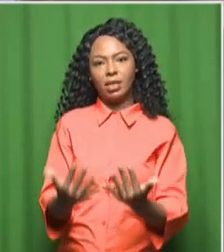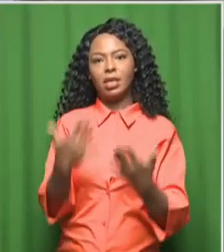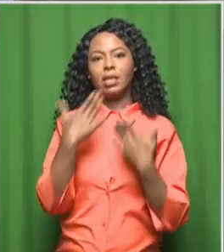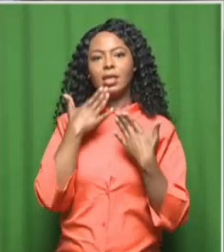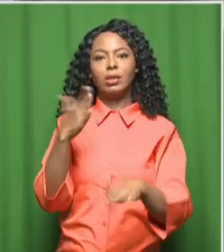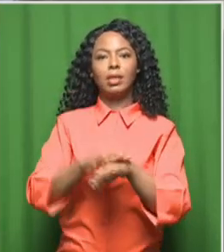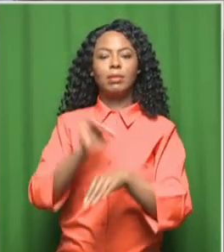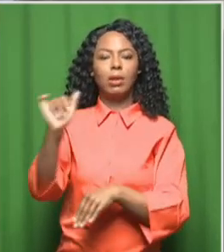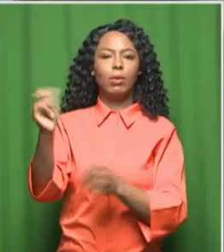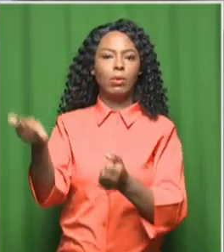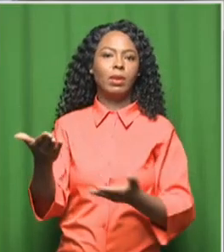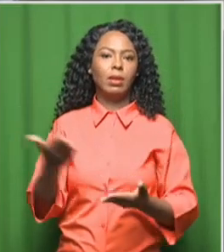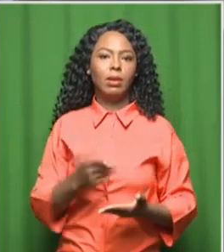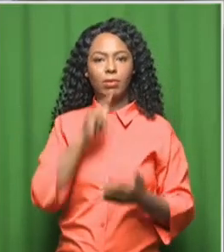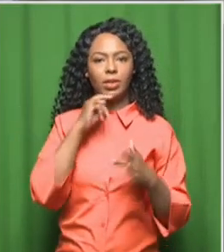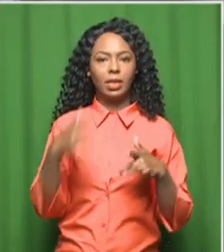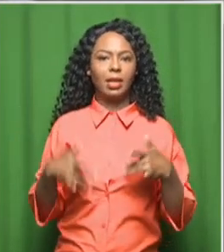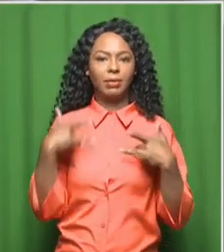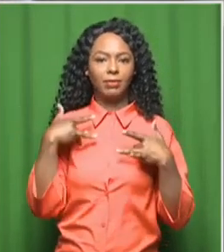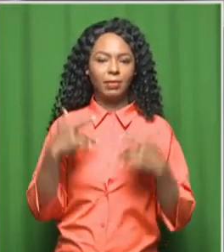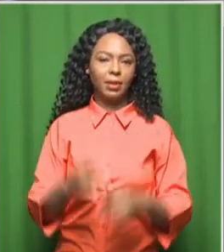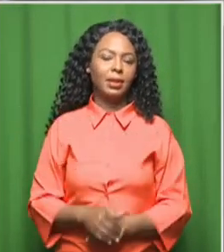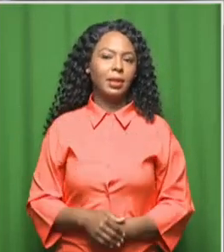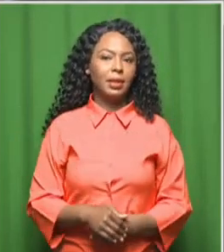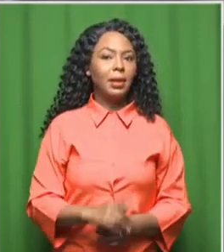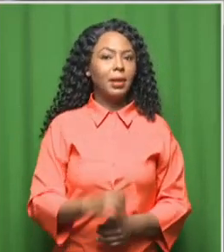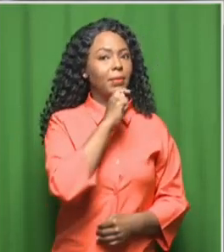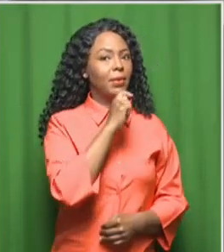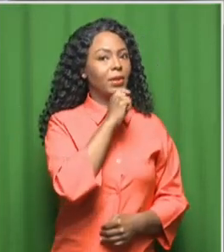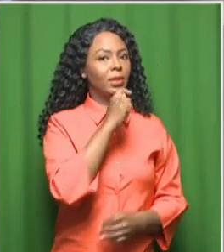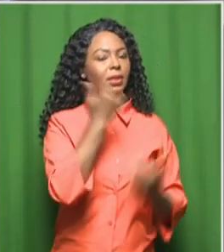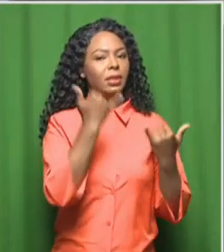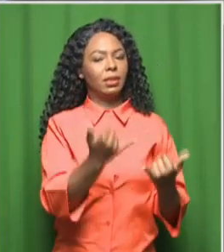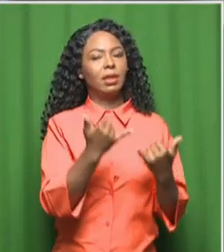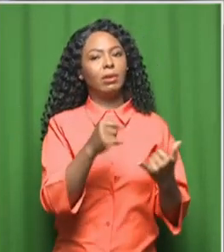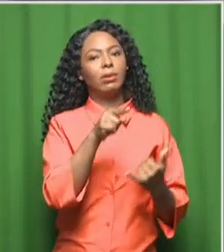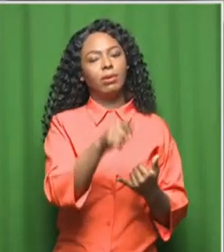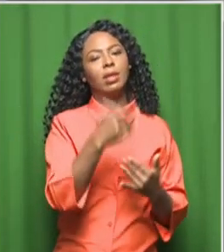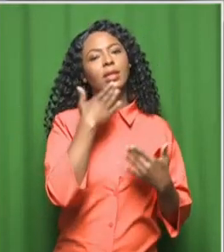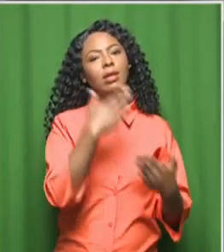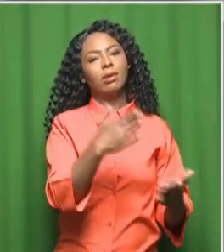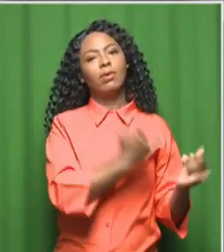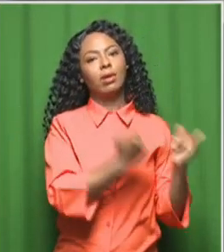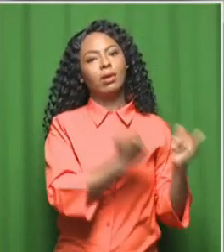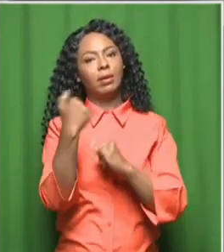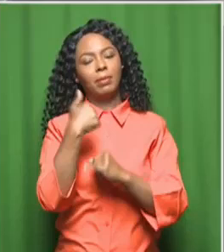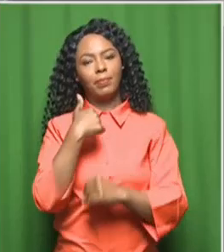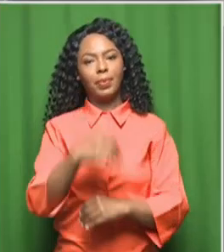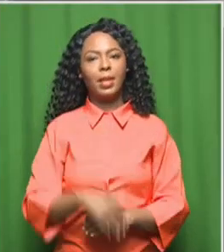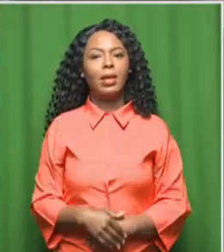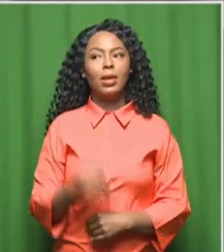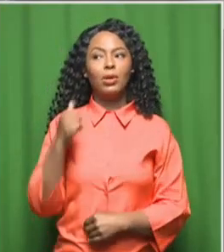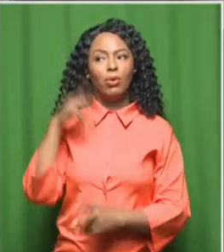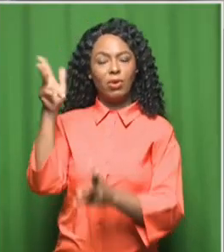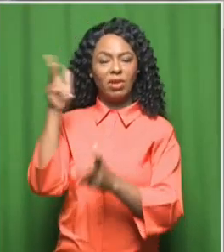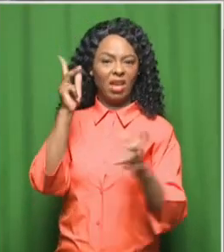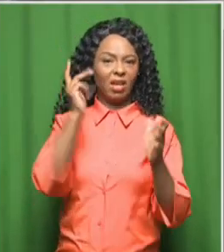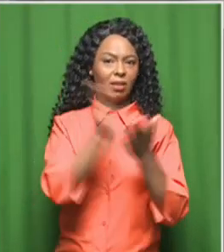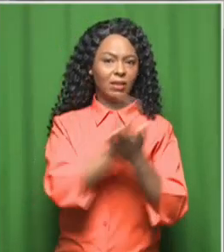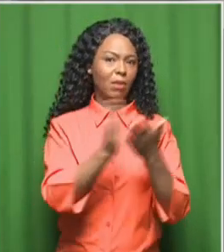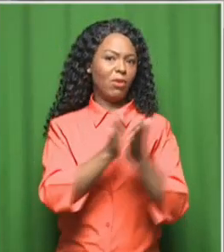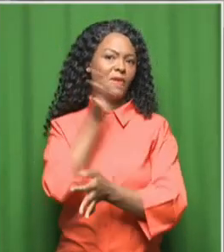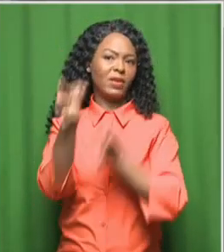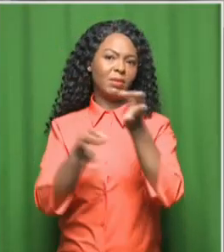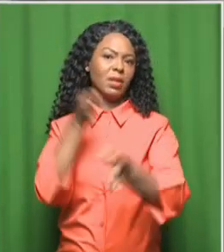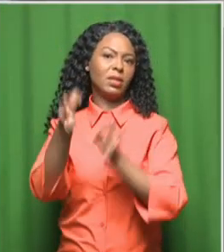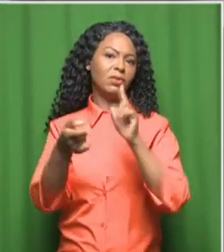Morning Live. Morning, Senator, and thanks for having me. So you heard there what some of the students said